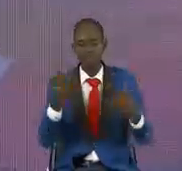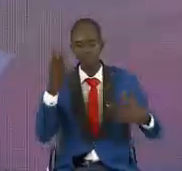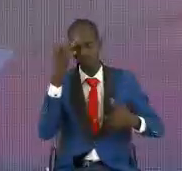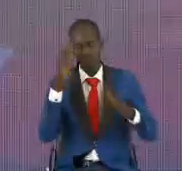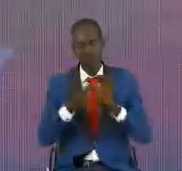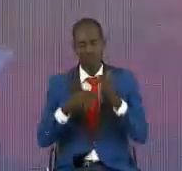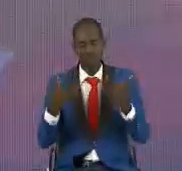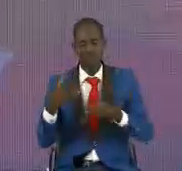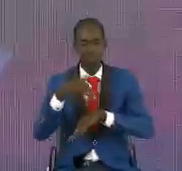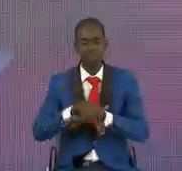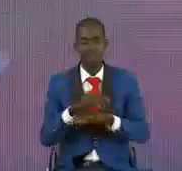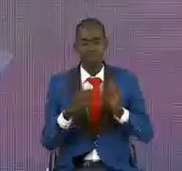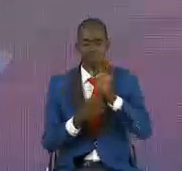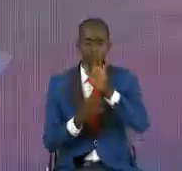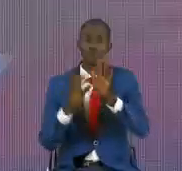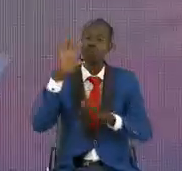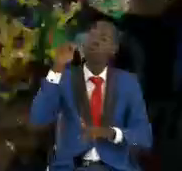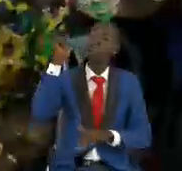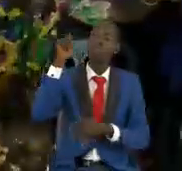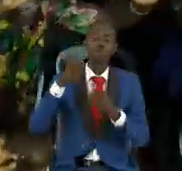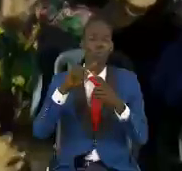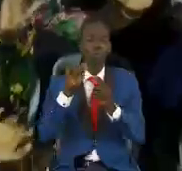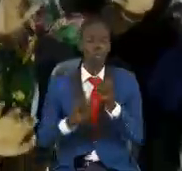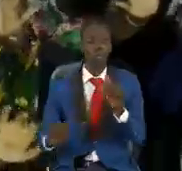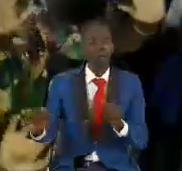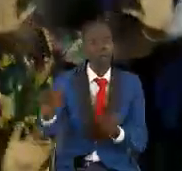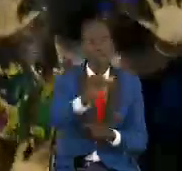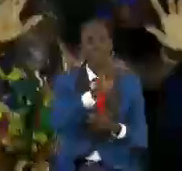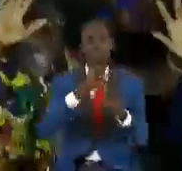to everyone in Jesus' name.